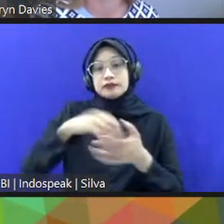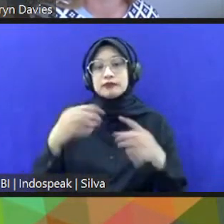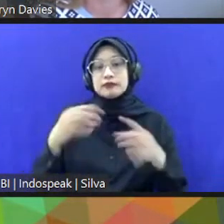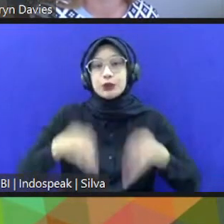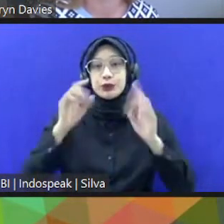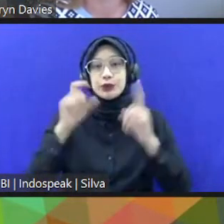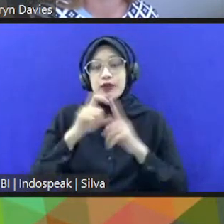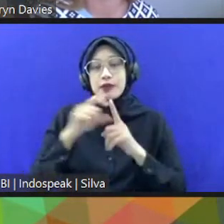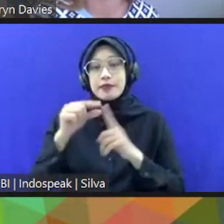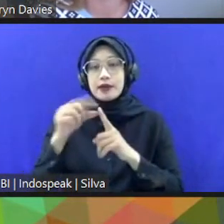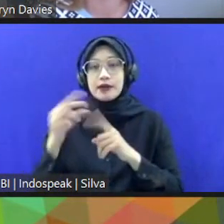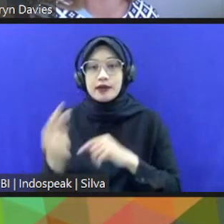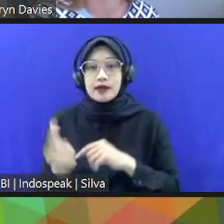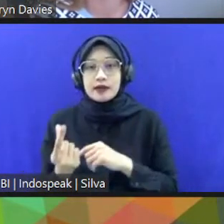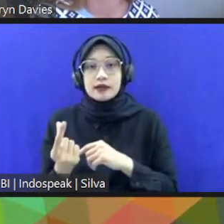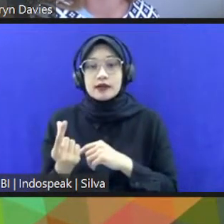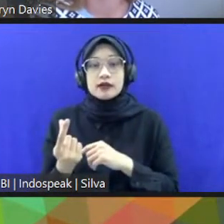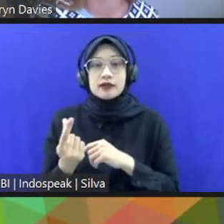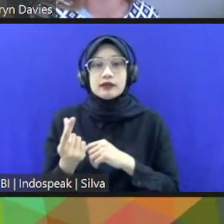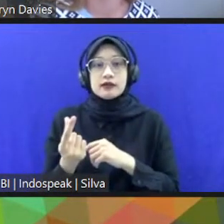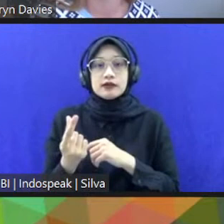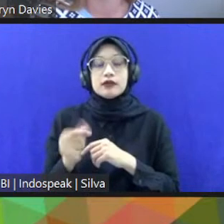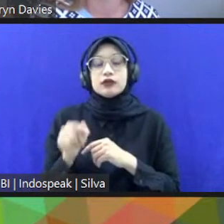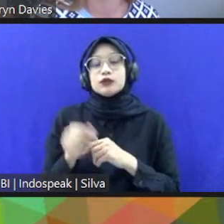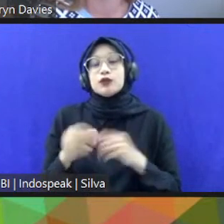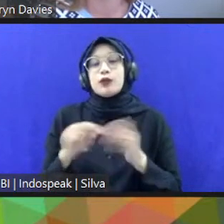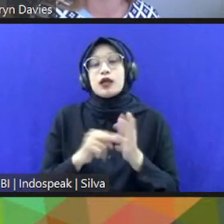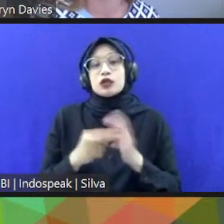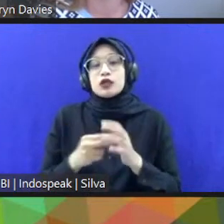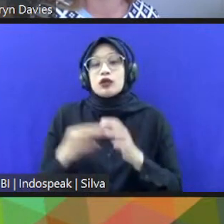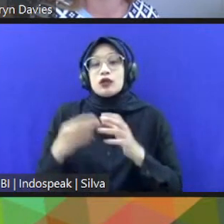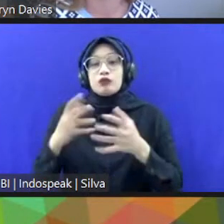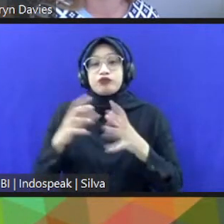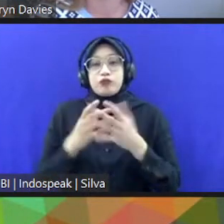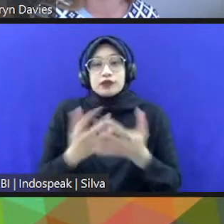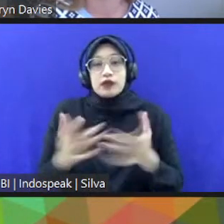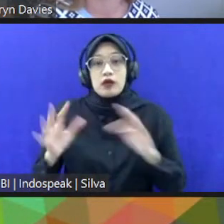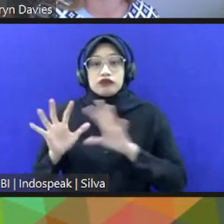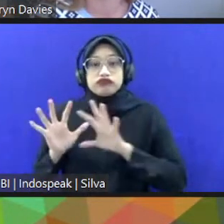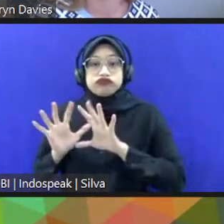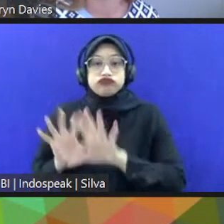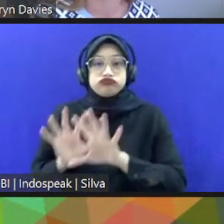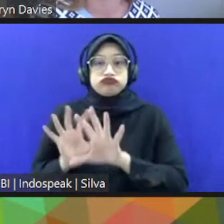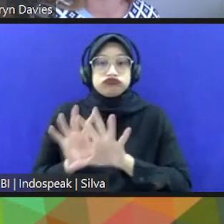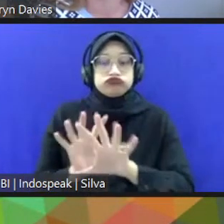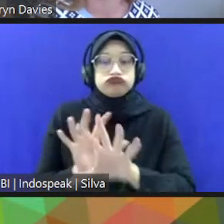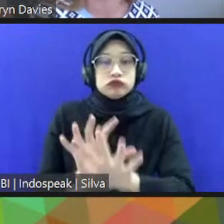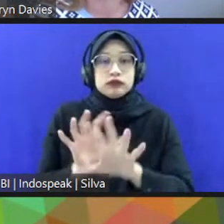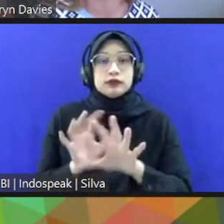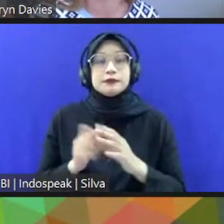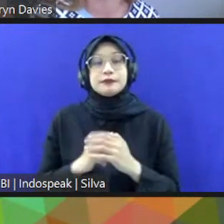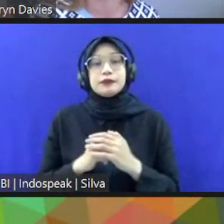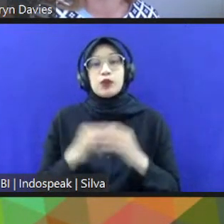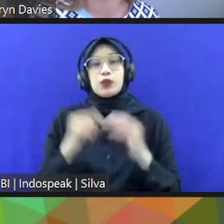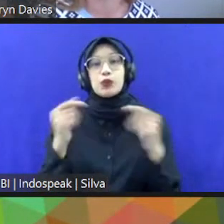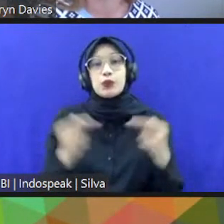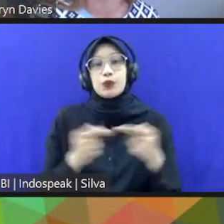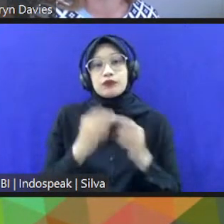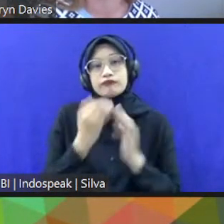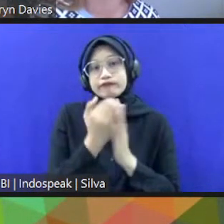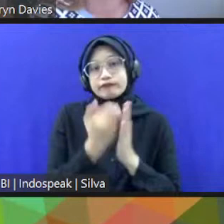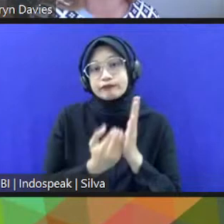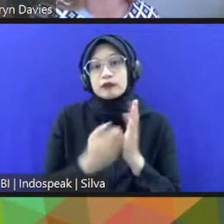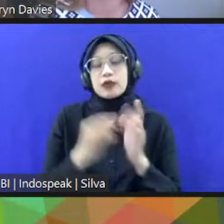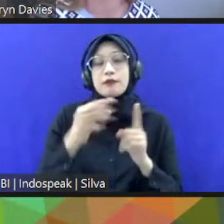circumstances that led to that labour mobilisation in relation to the BPJS law, and I would think